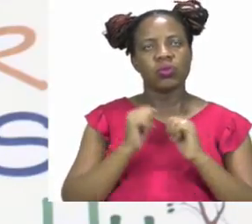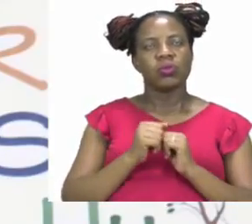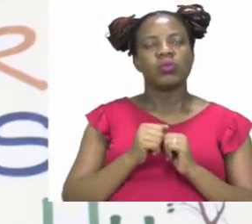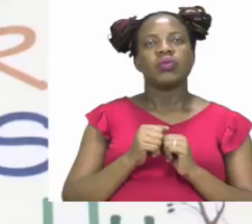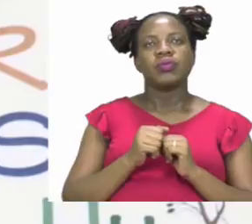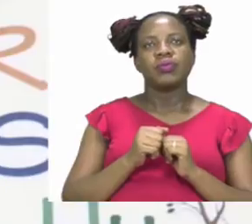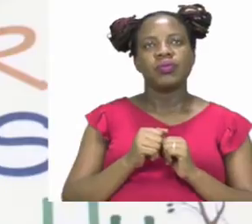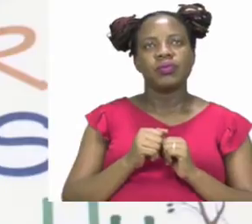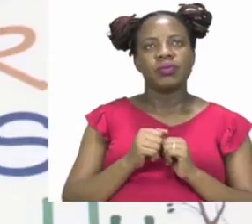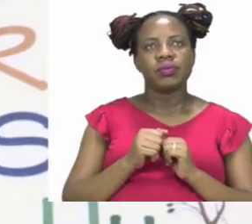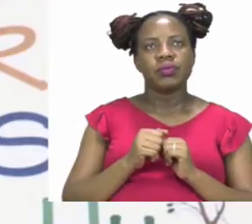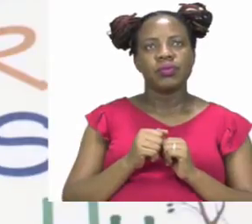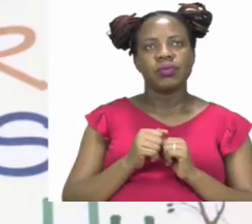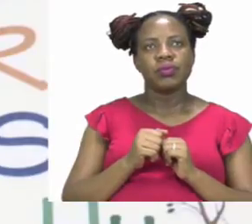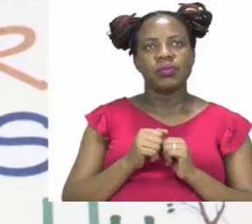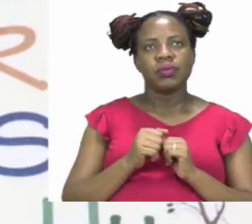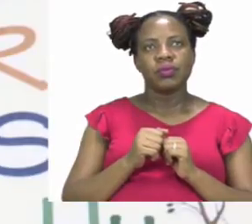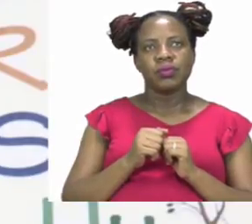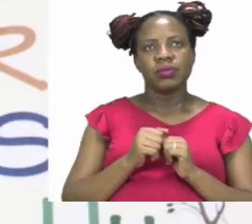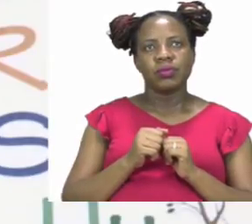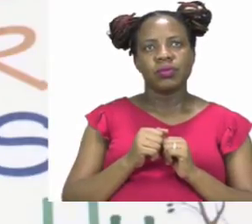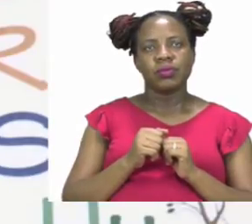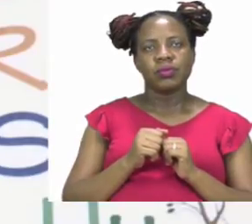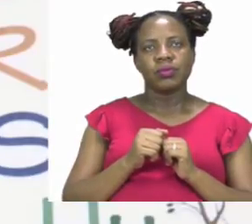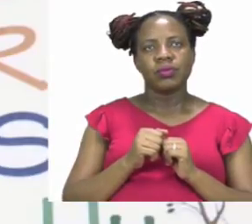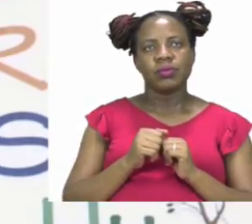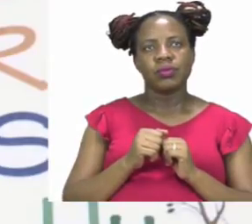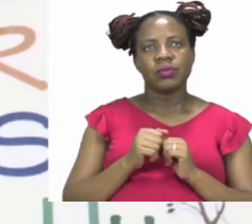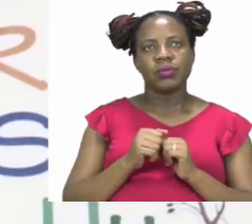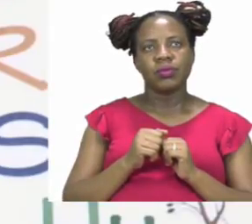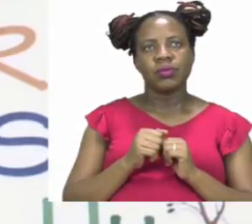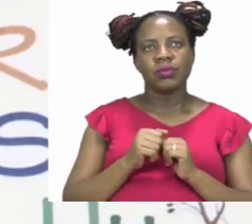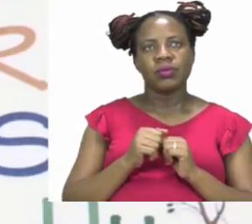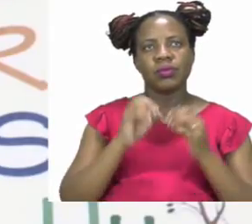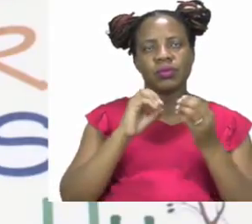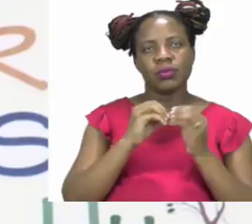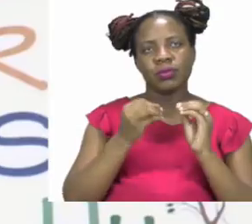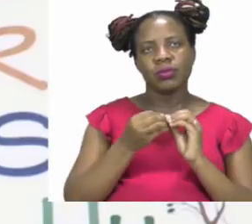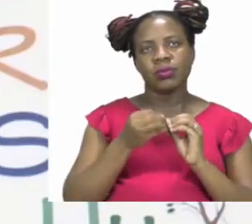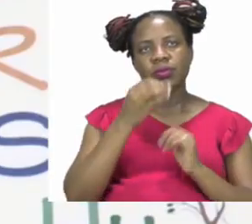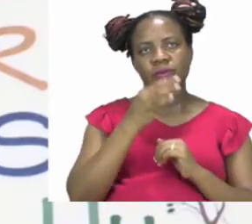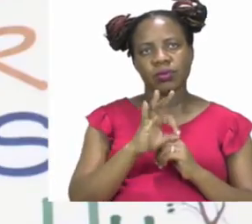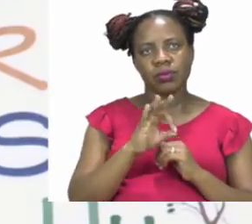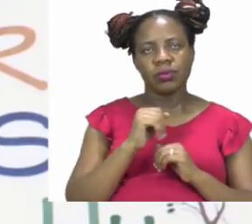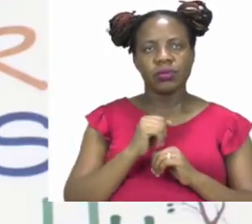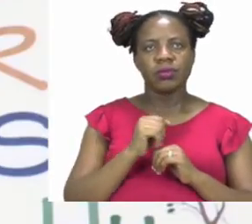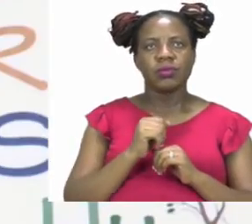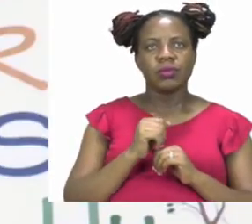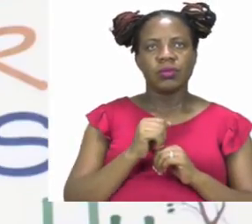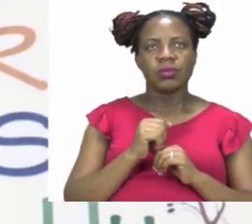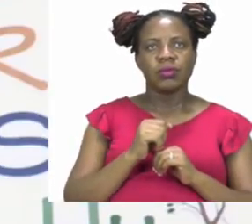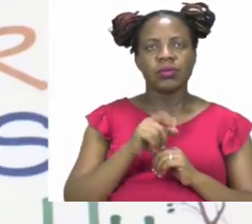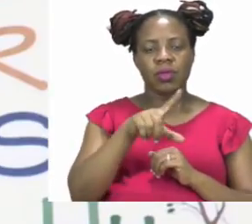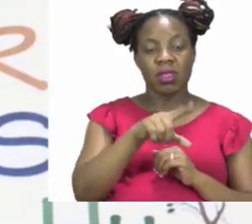letter. Let's try another example. Number 9. So number 9 reads,